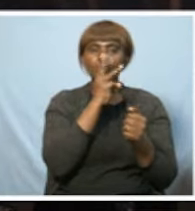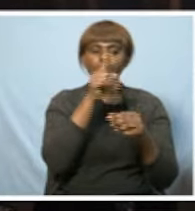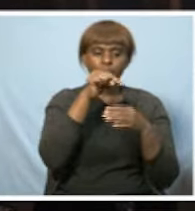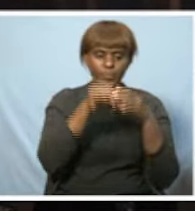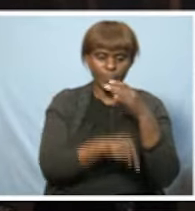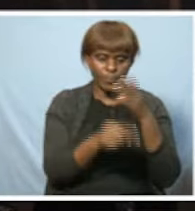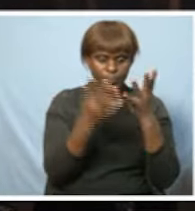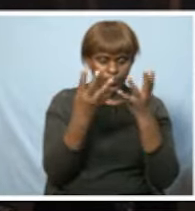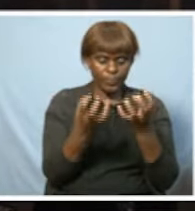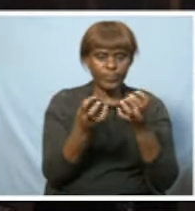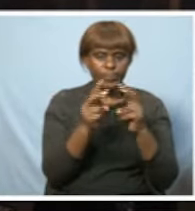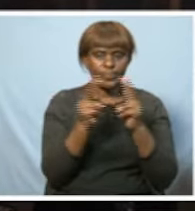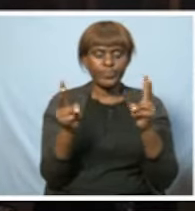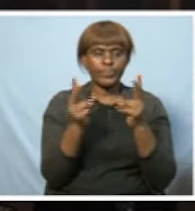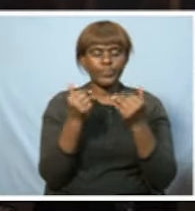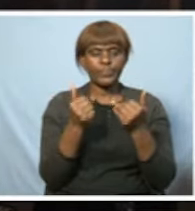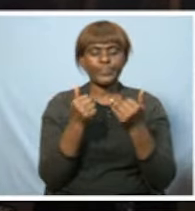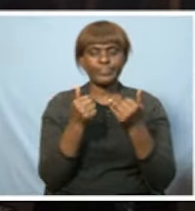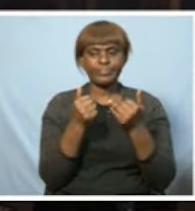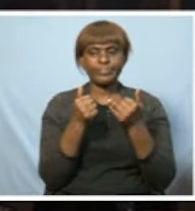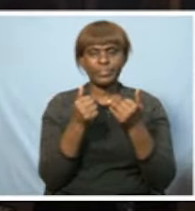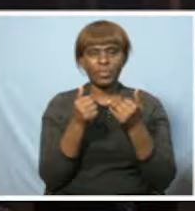So